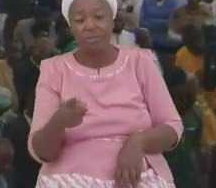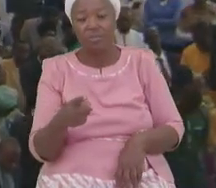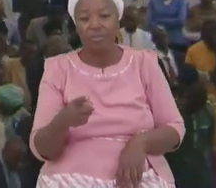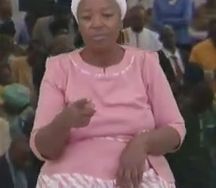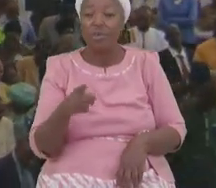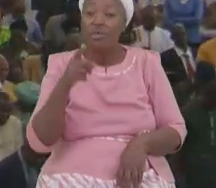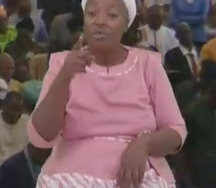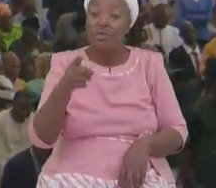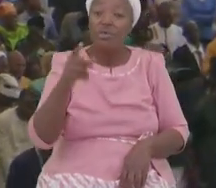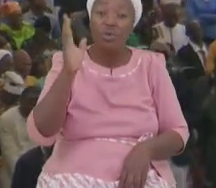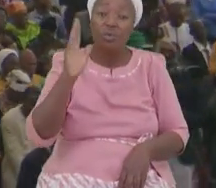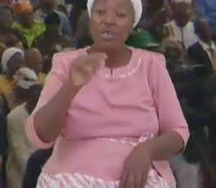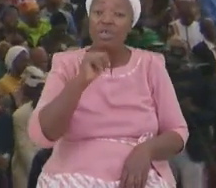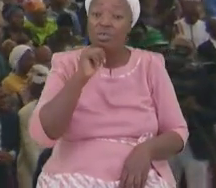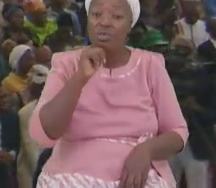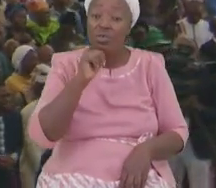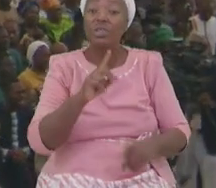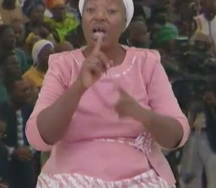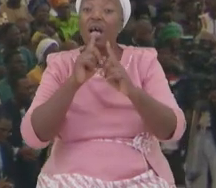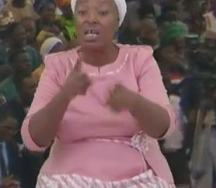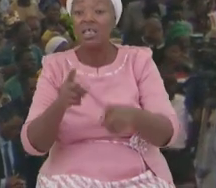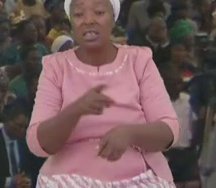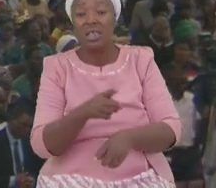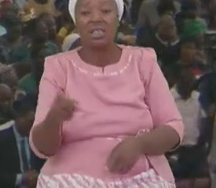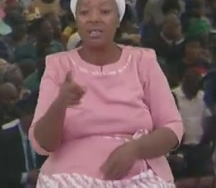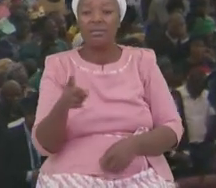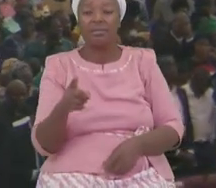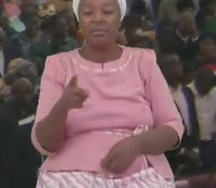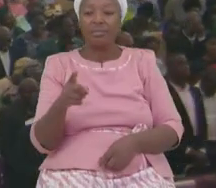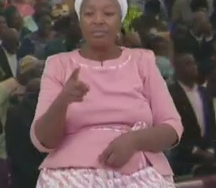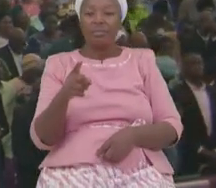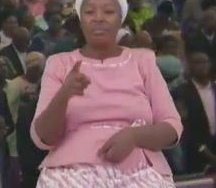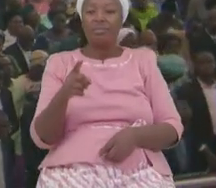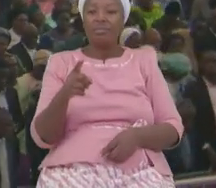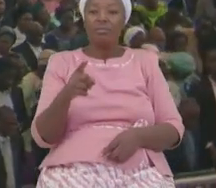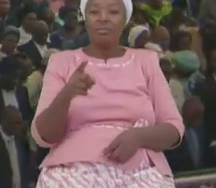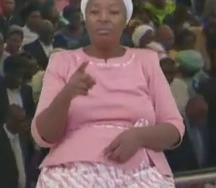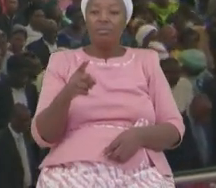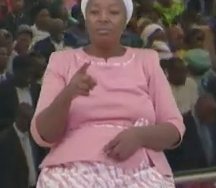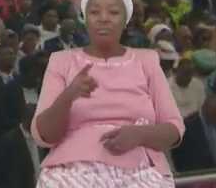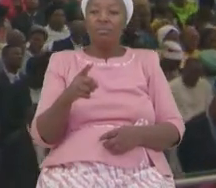you will not react to their acts.